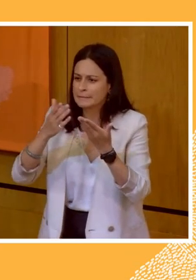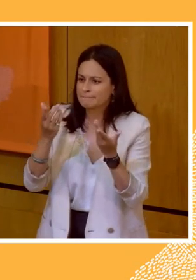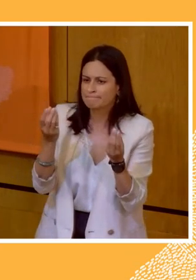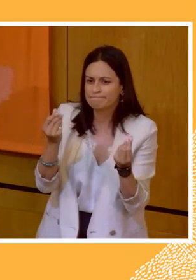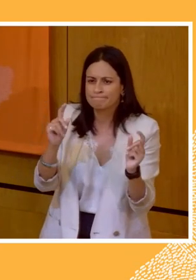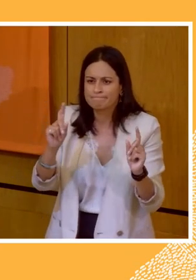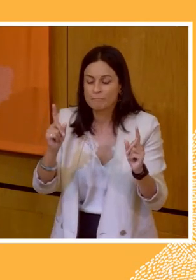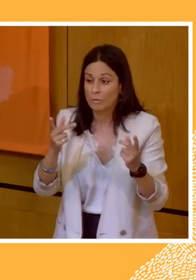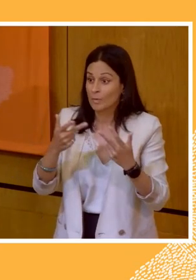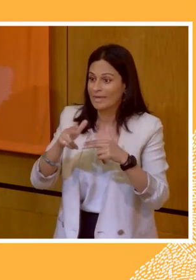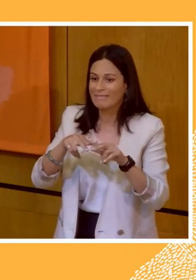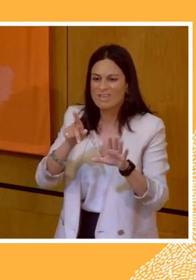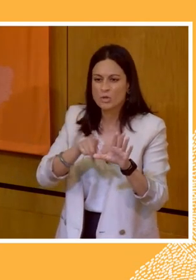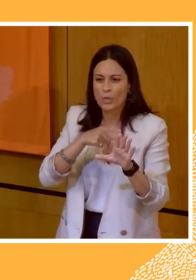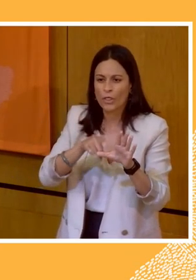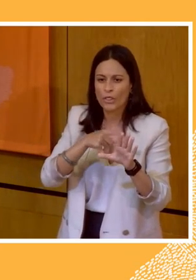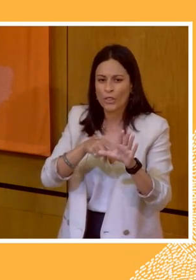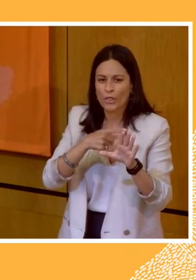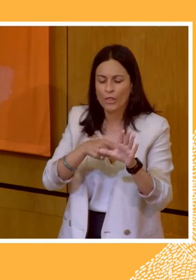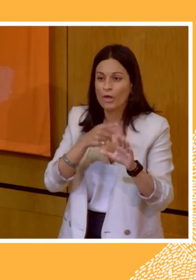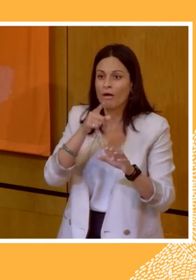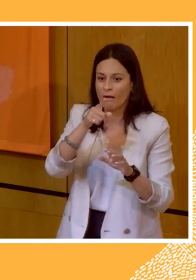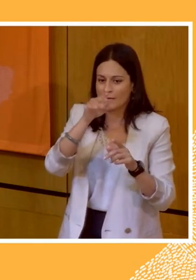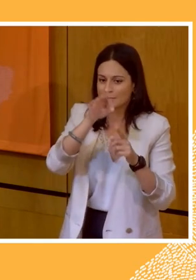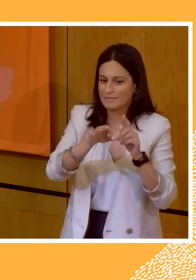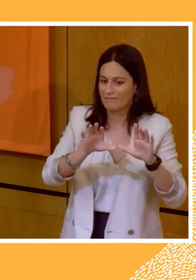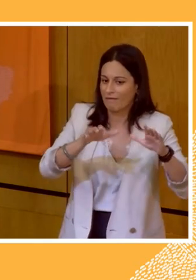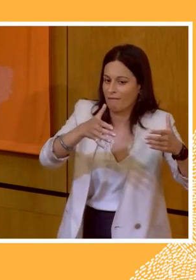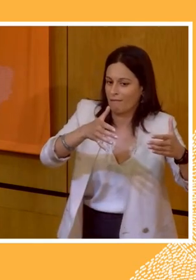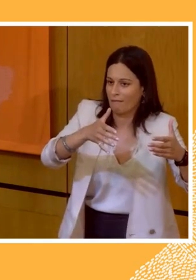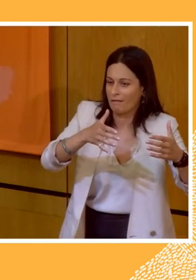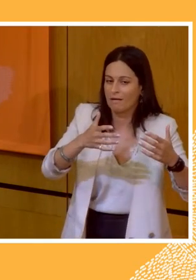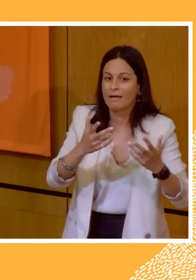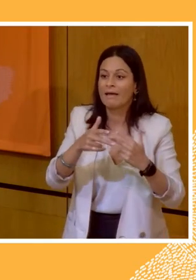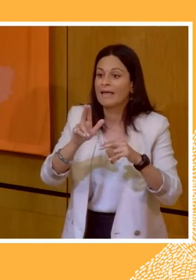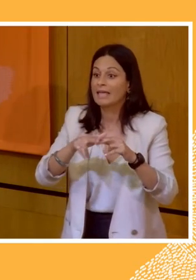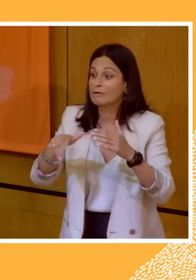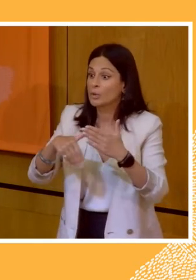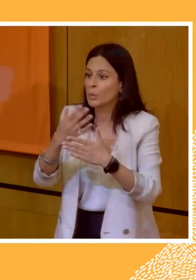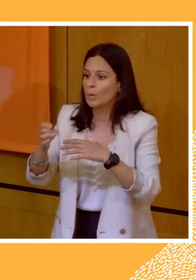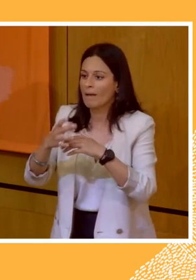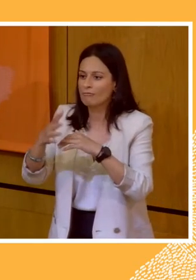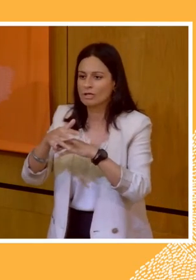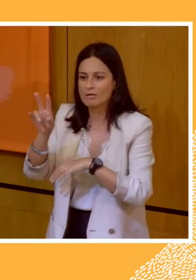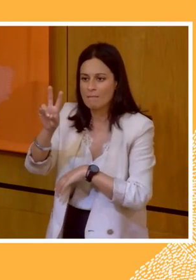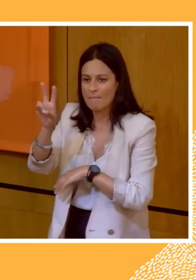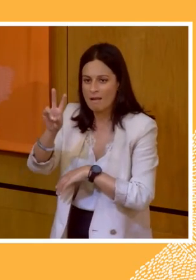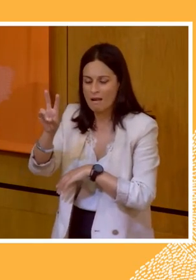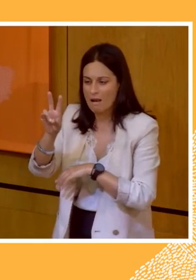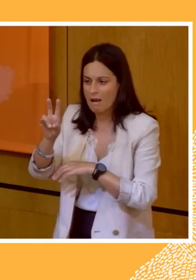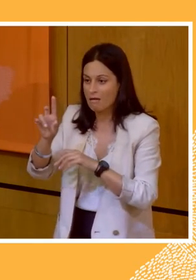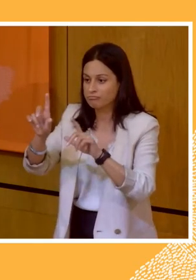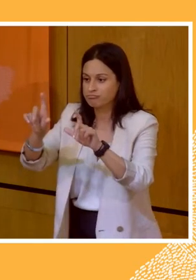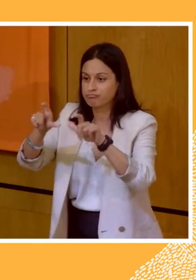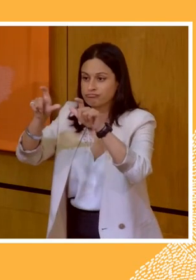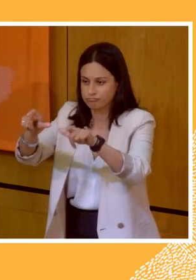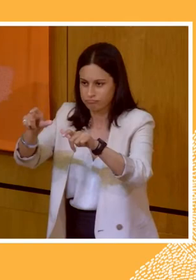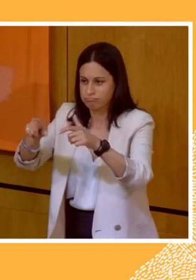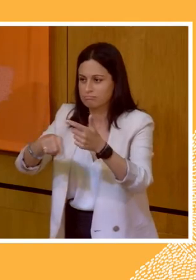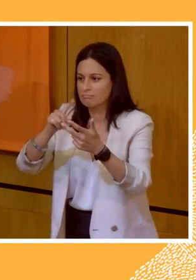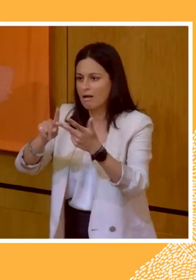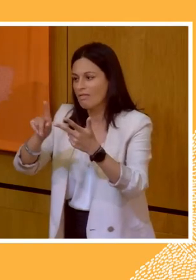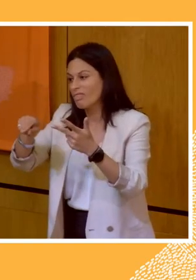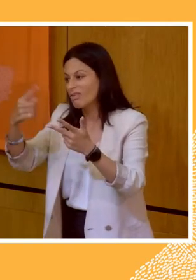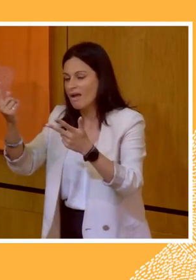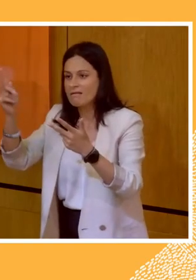when you're still a youth, for the youth it was there. Like for new married couples, it was there.